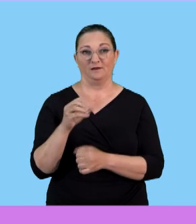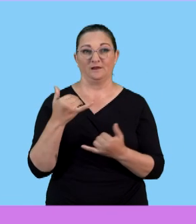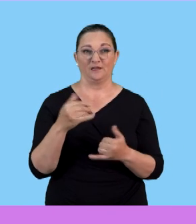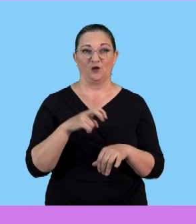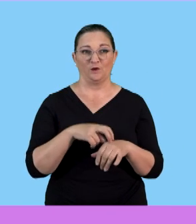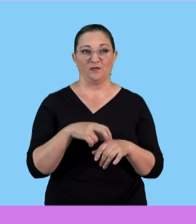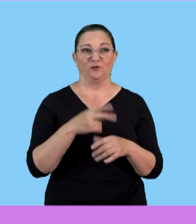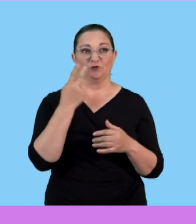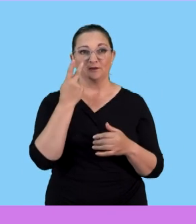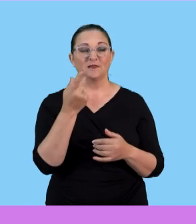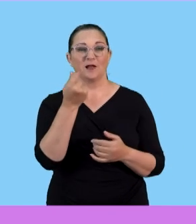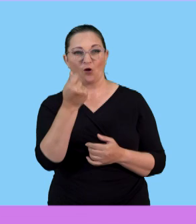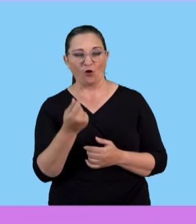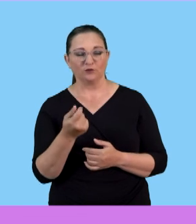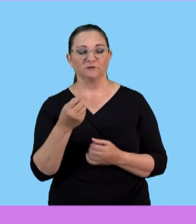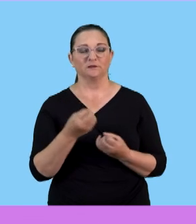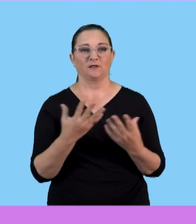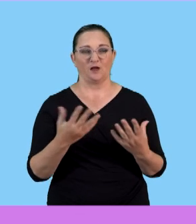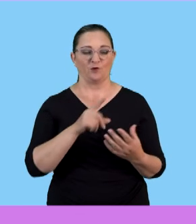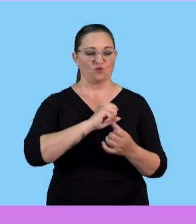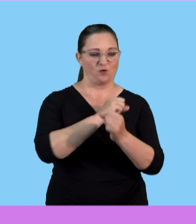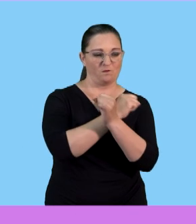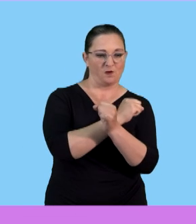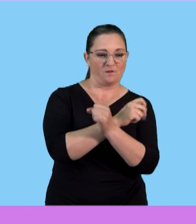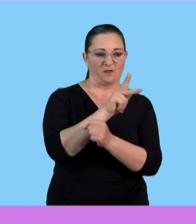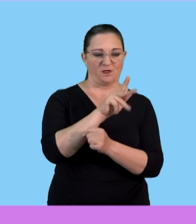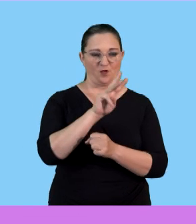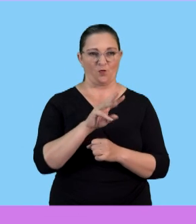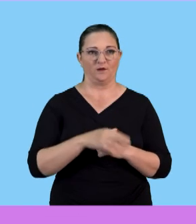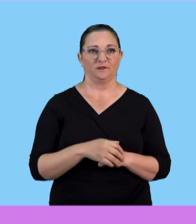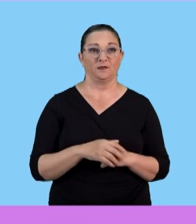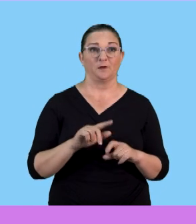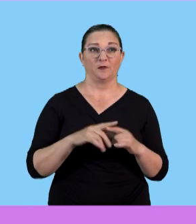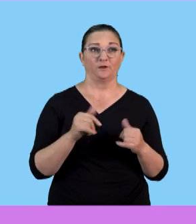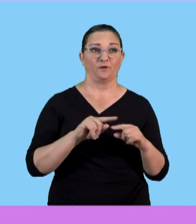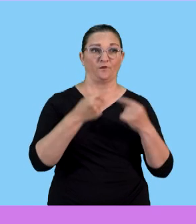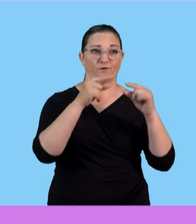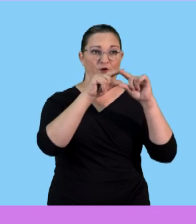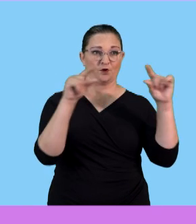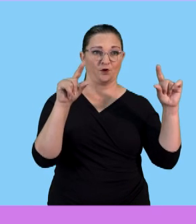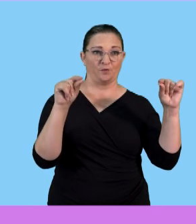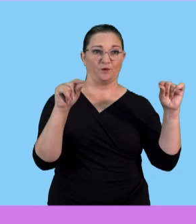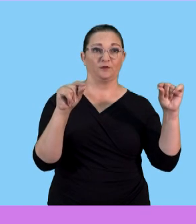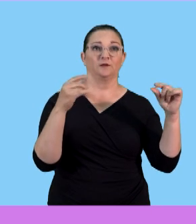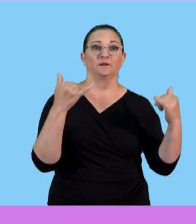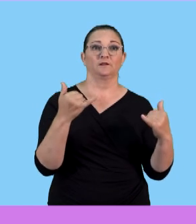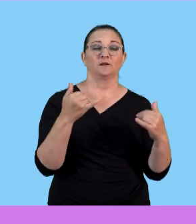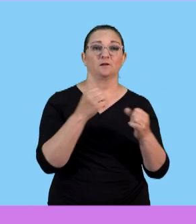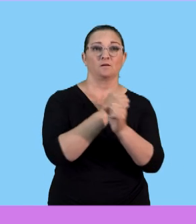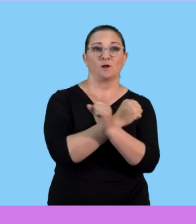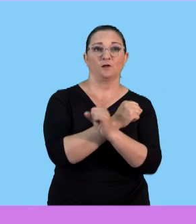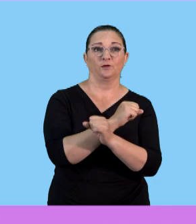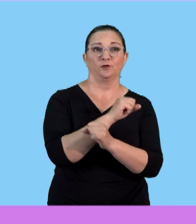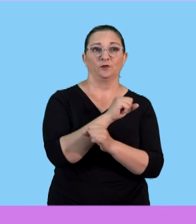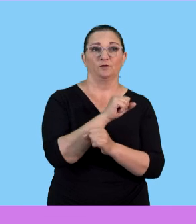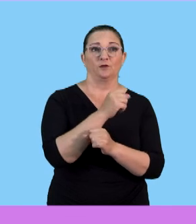go back and work out the cost when multiplied as per kilowatts. Now for the first block, multiplying the two values,